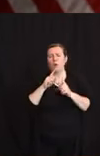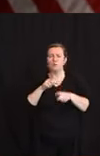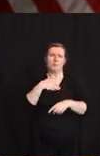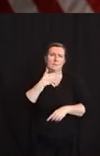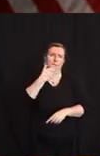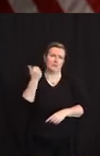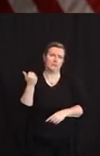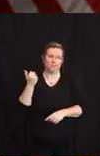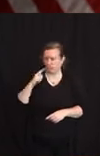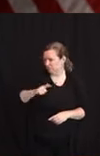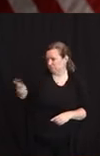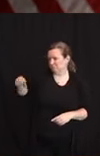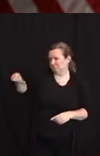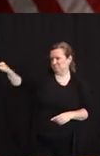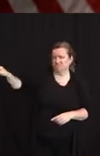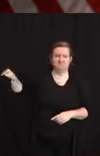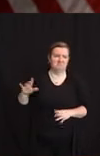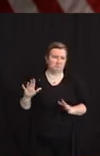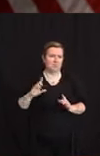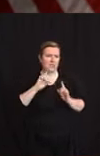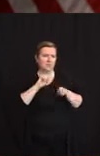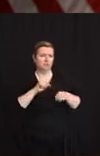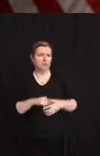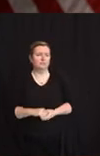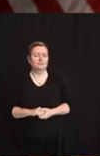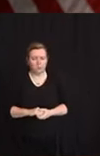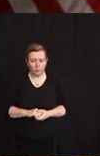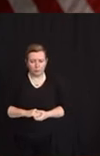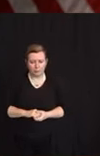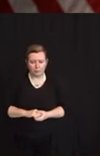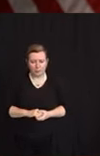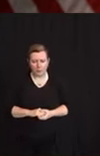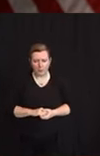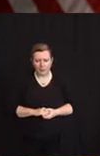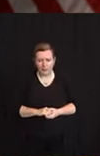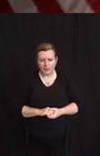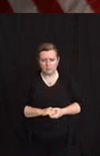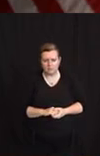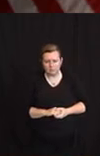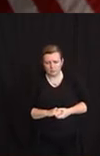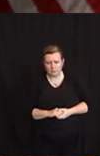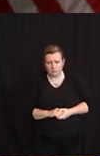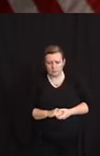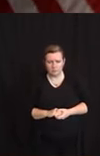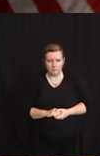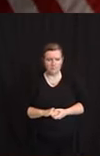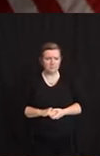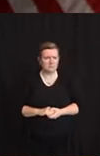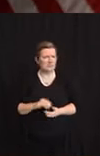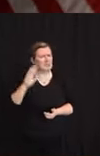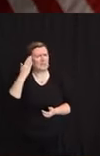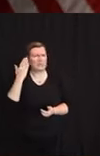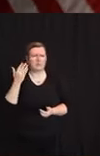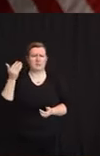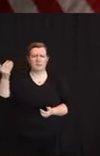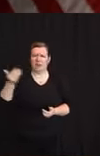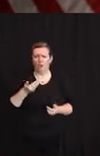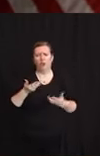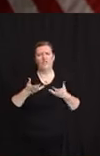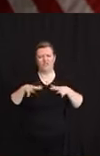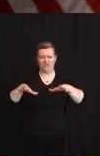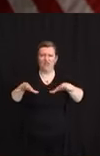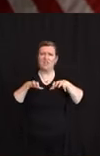nothing to report or update, Dave, on any. I think we are in a freeze, aren't we, Paramount? We are in a freeze right now. Yeah, so